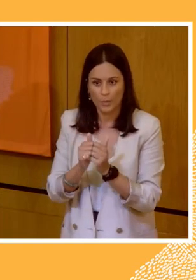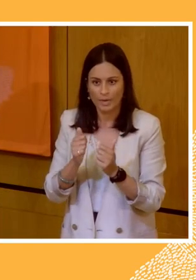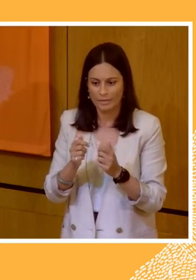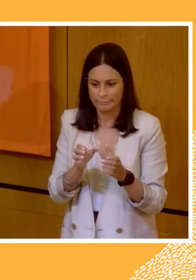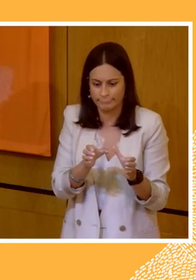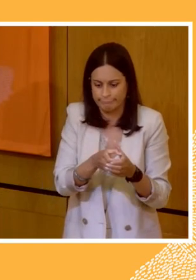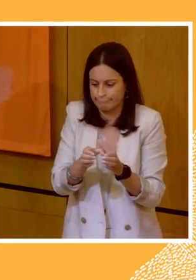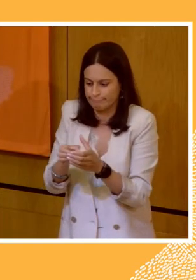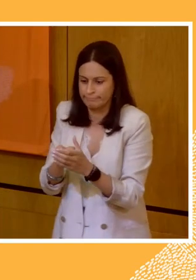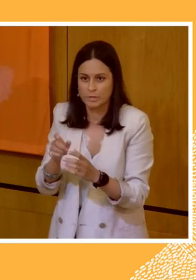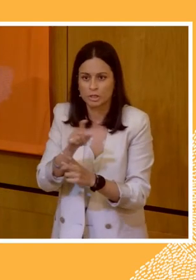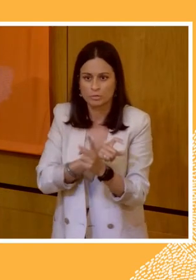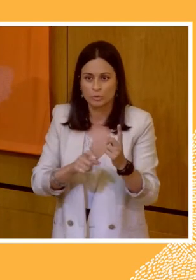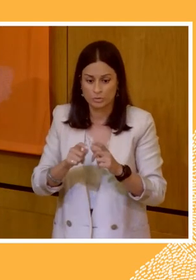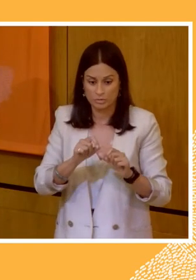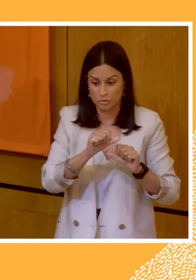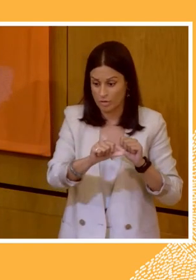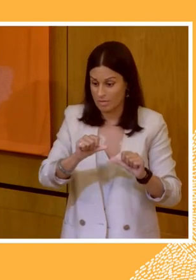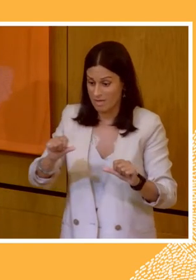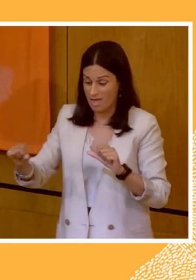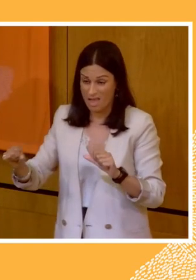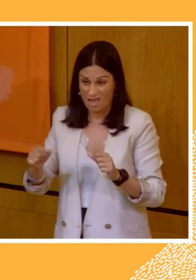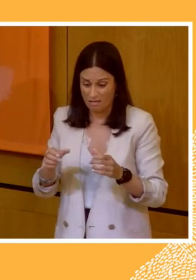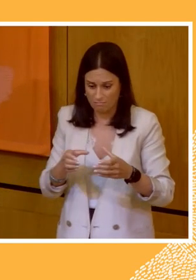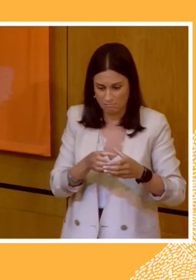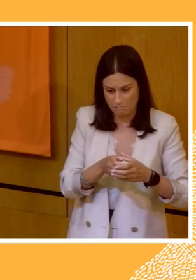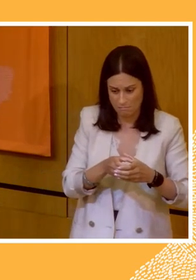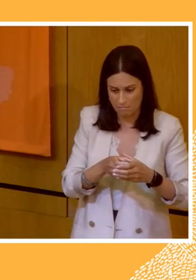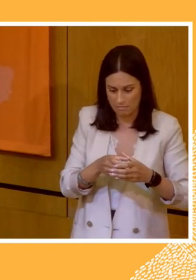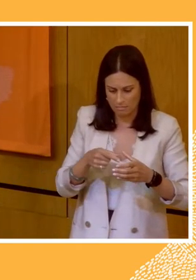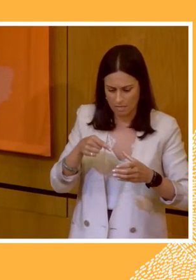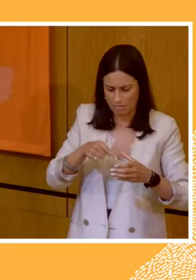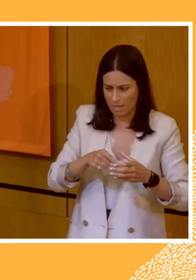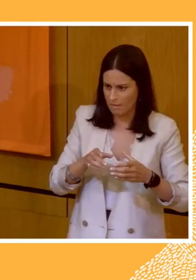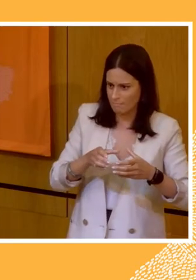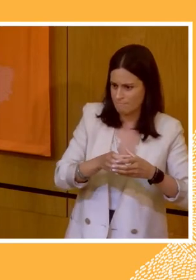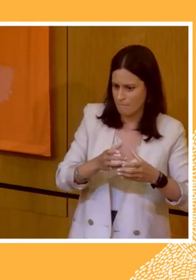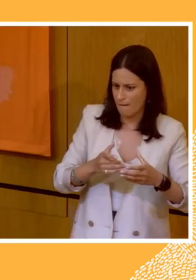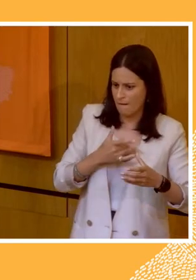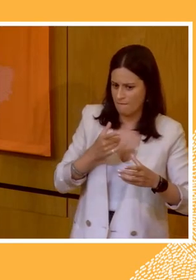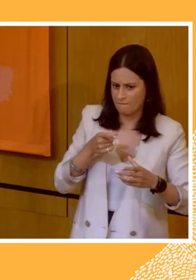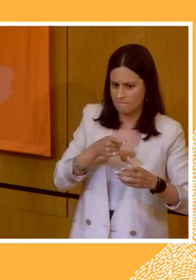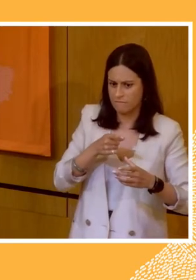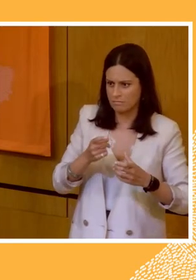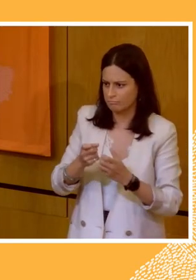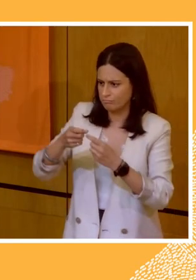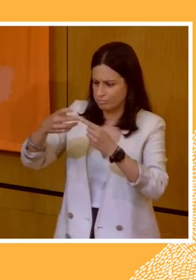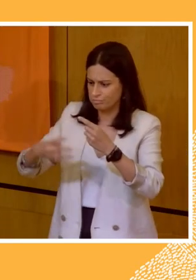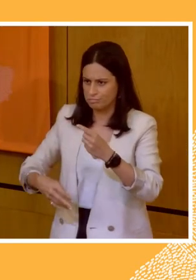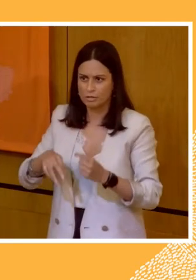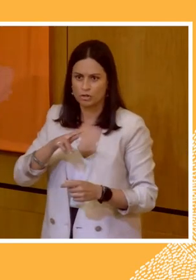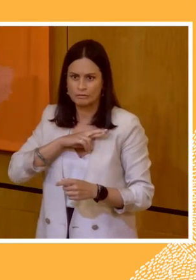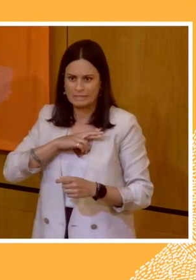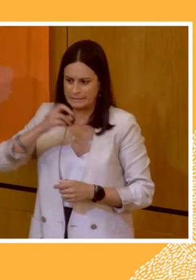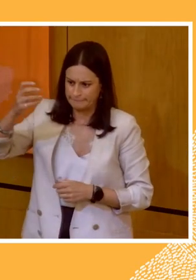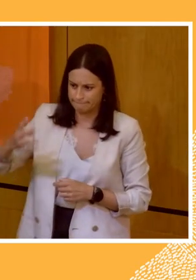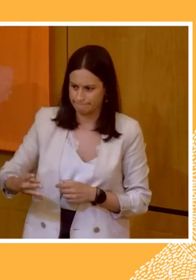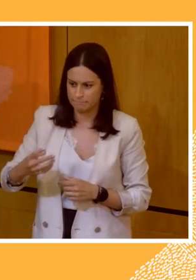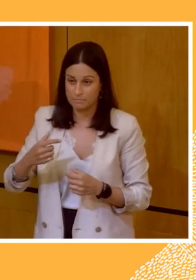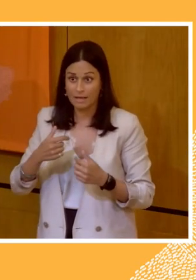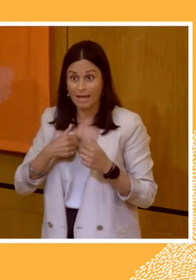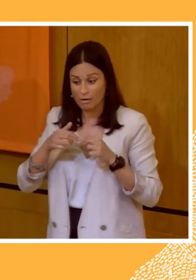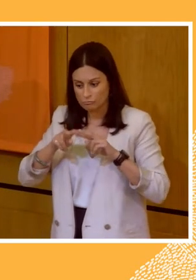are people who are on the margins due to a bunch of reasons. And for us, I think our research